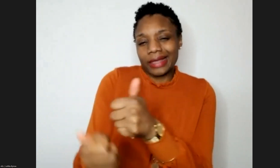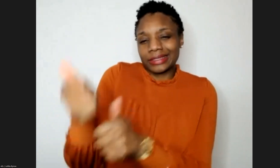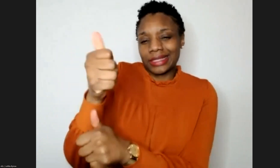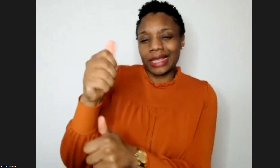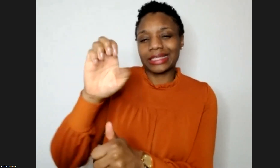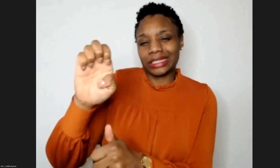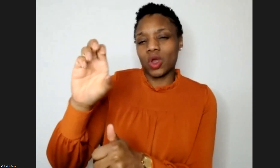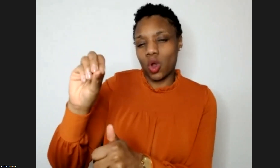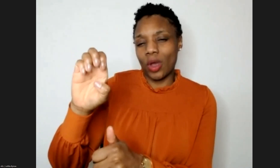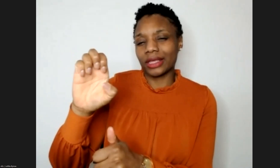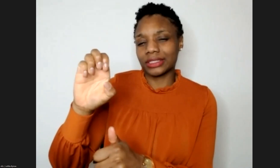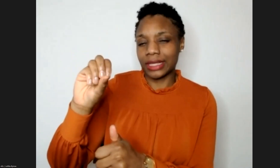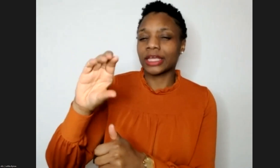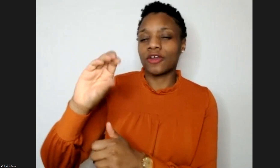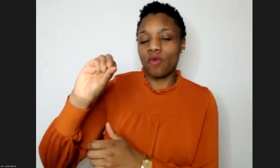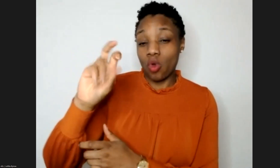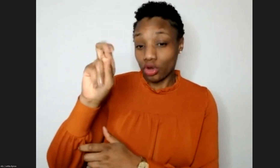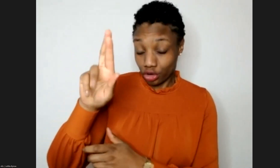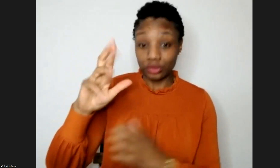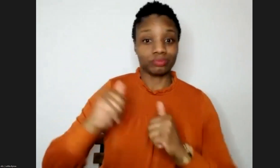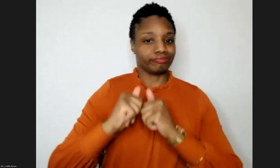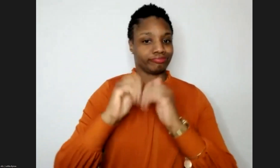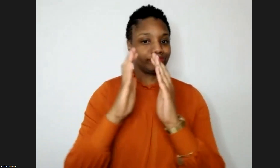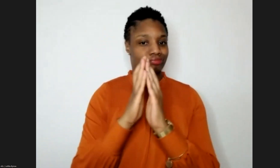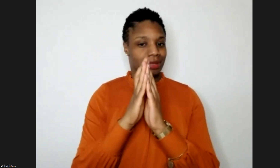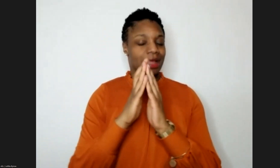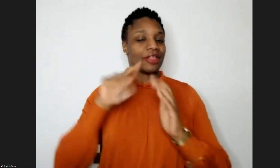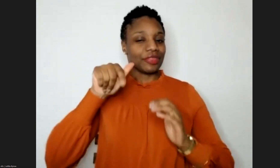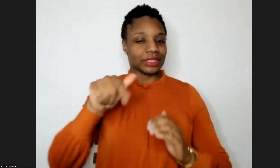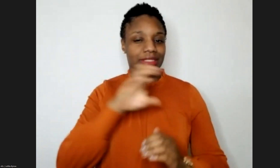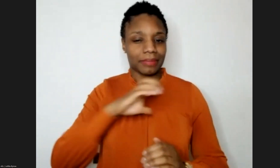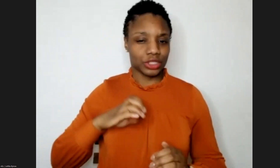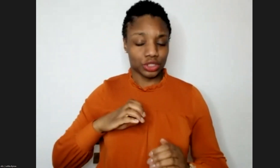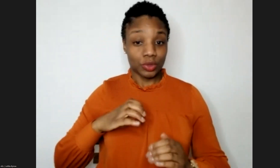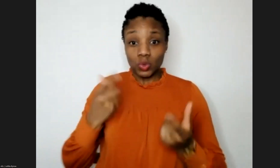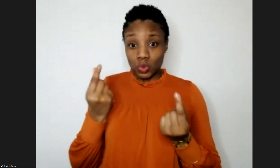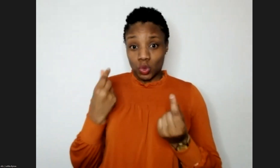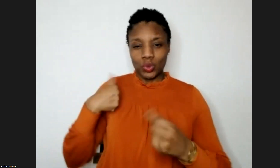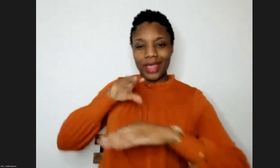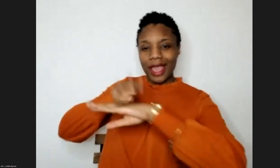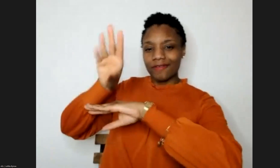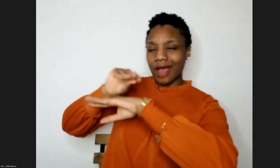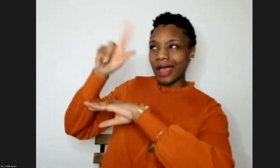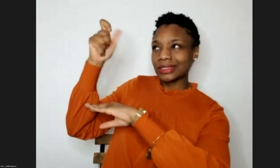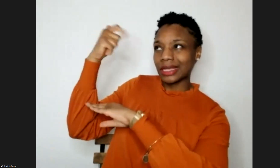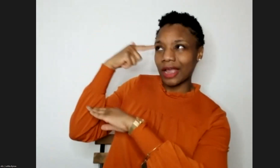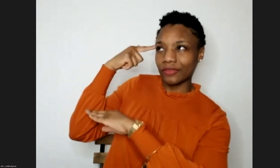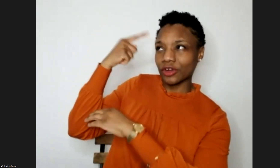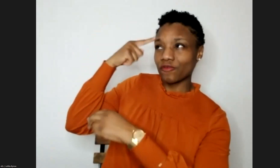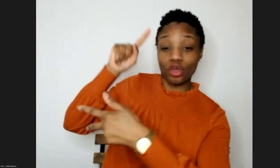required the establishment of this commission, and the commission is responsible for advising the governor on three specific